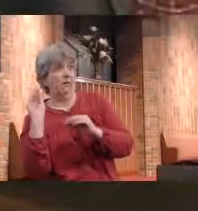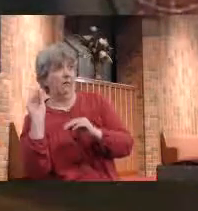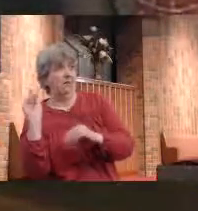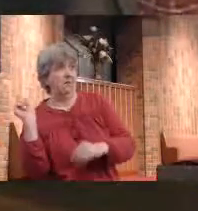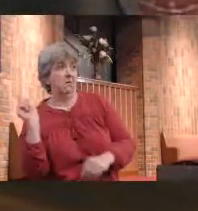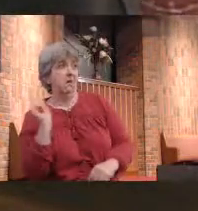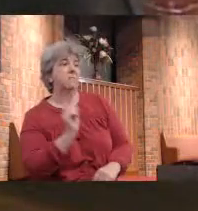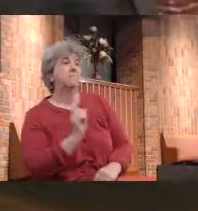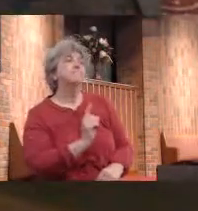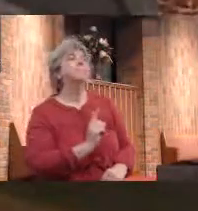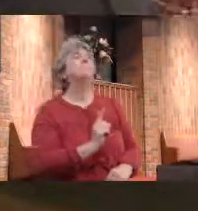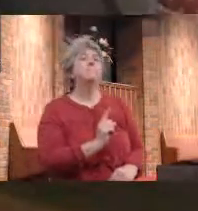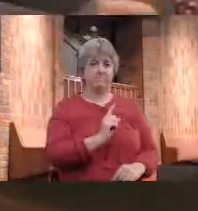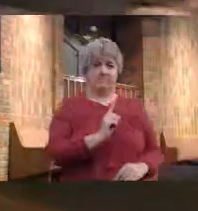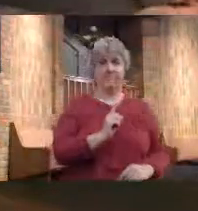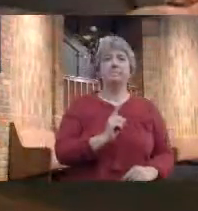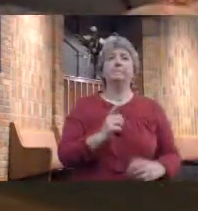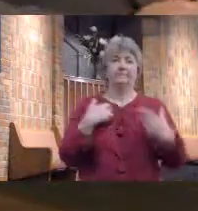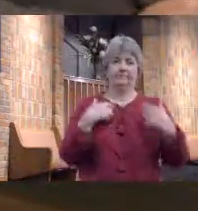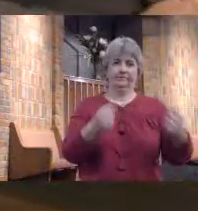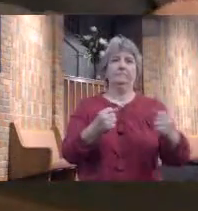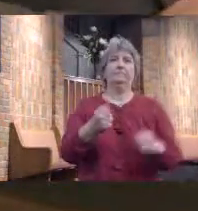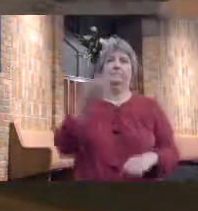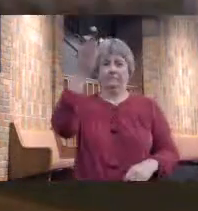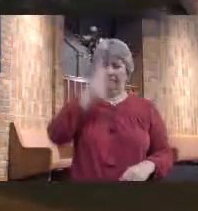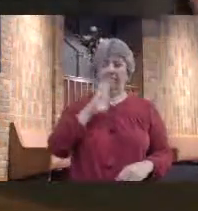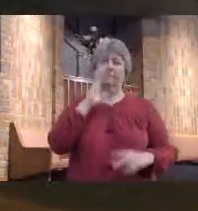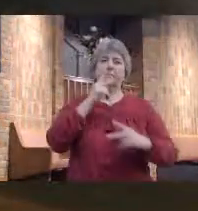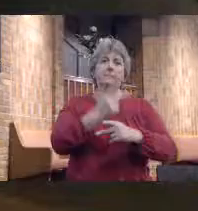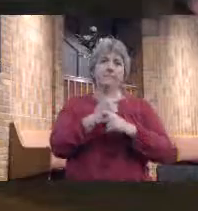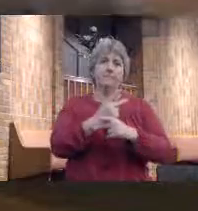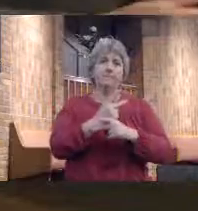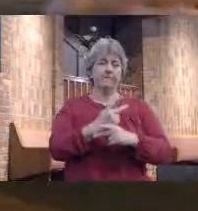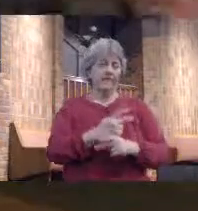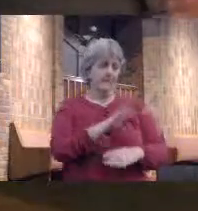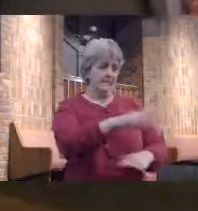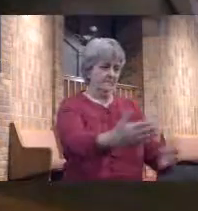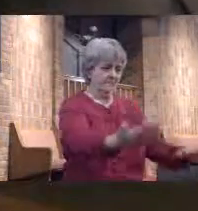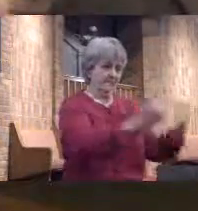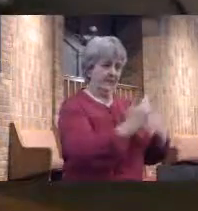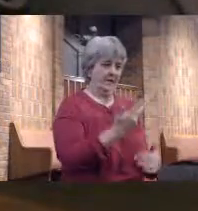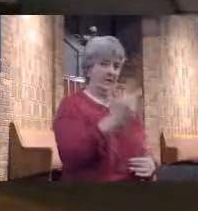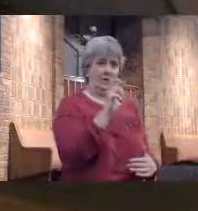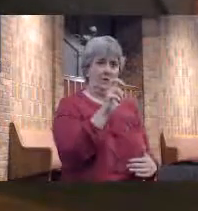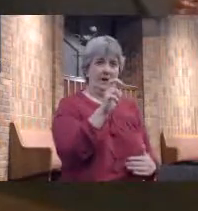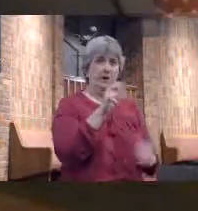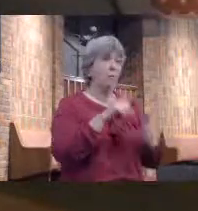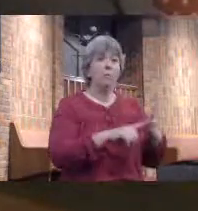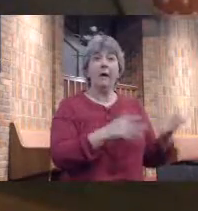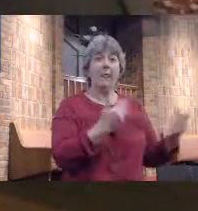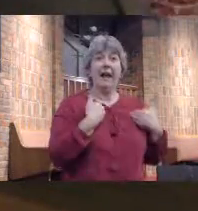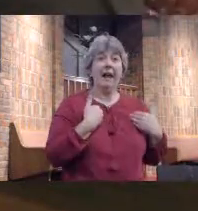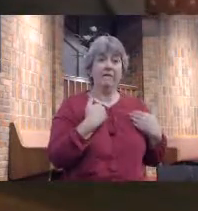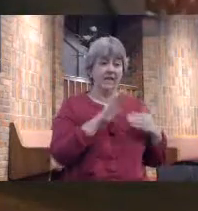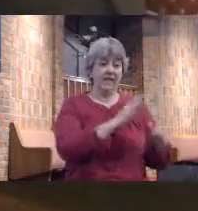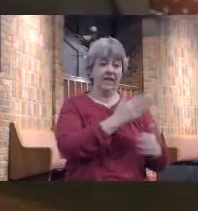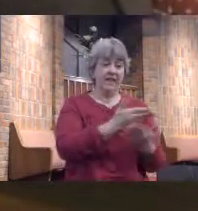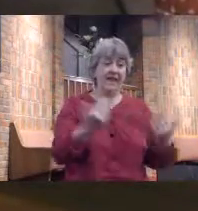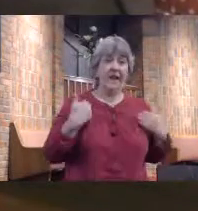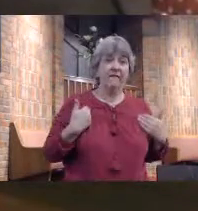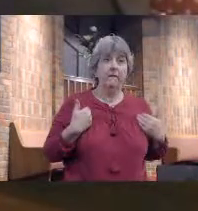that God is going to provide for him. And Gideon takes his forces into battle, and you know what they carry into battle?